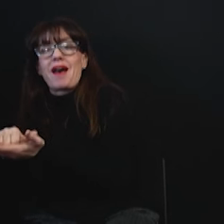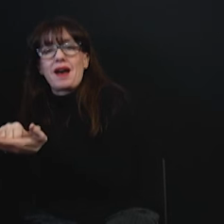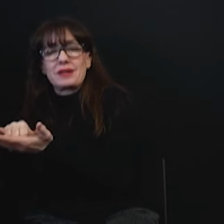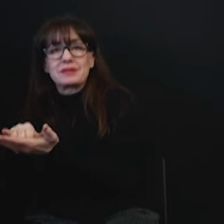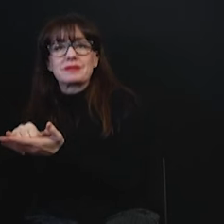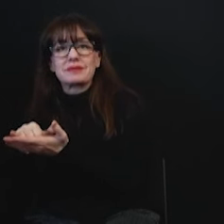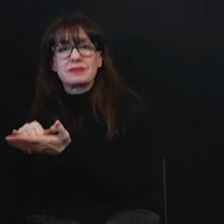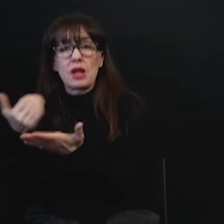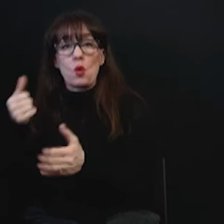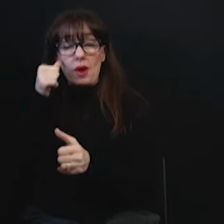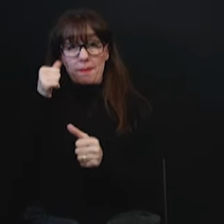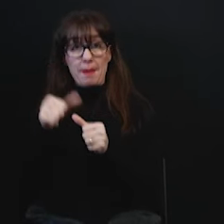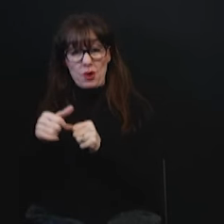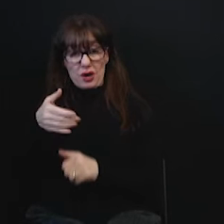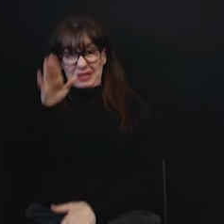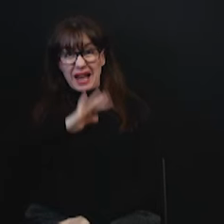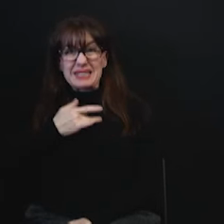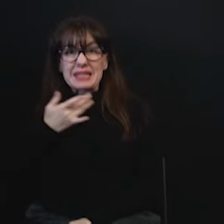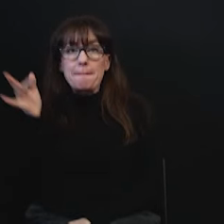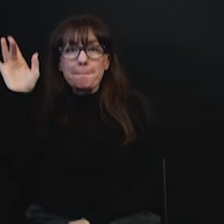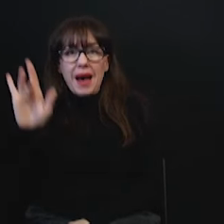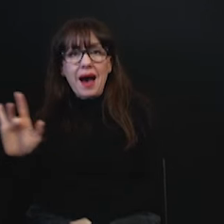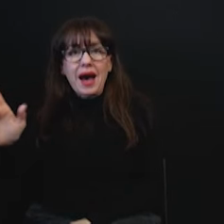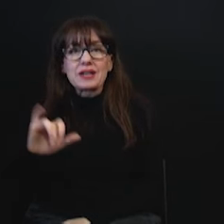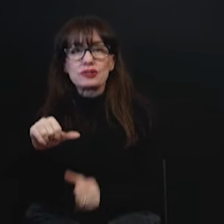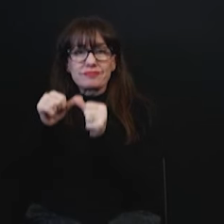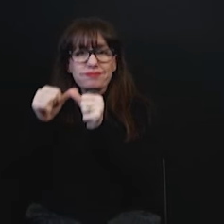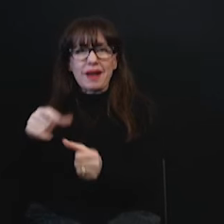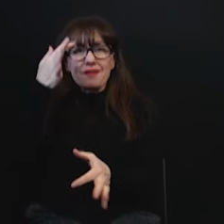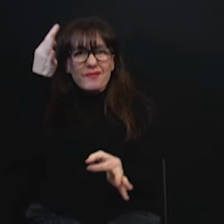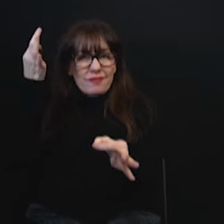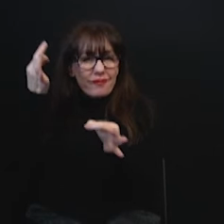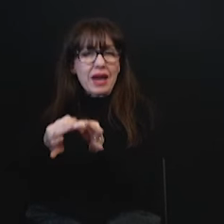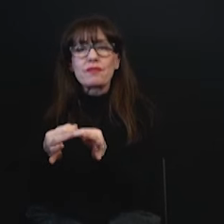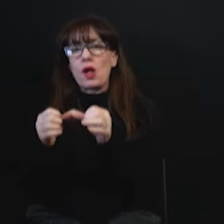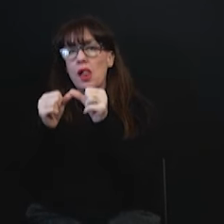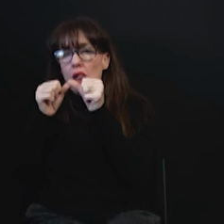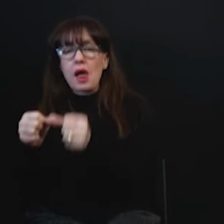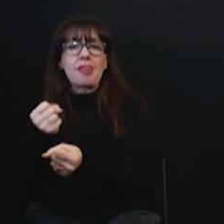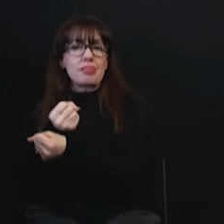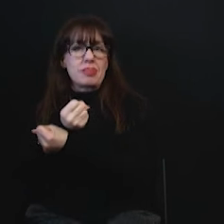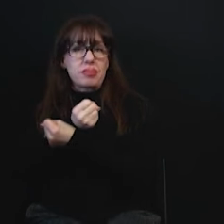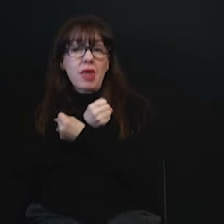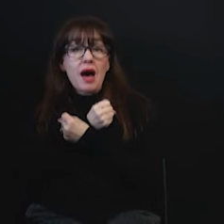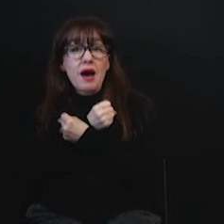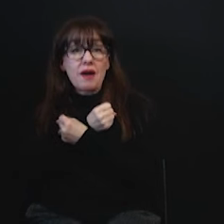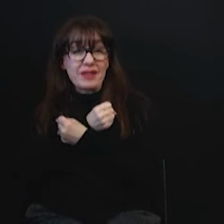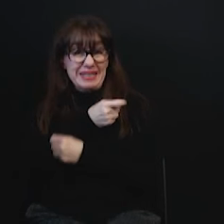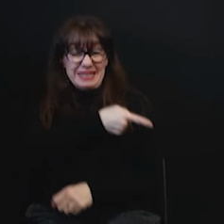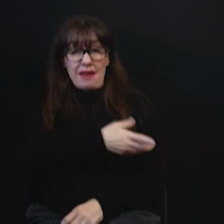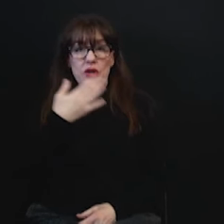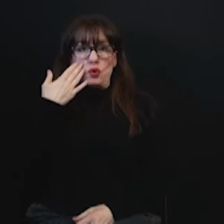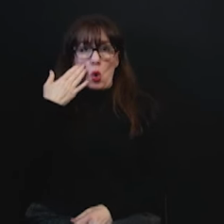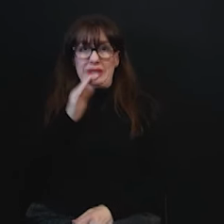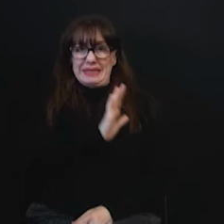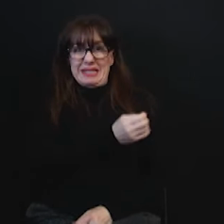upon God to remember God's compassion, God's enduring, faithful, committed love, because David knows the ways in which his